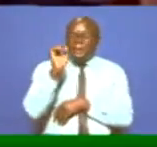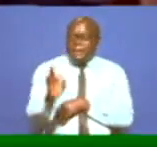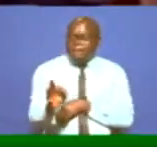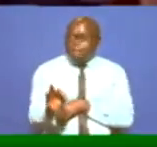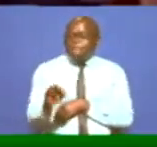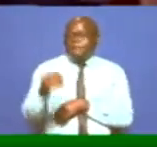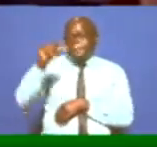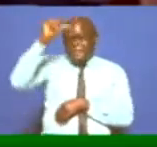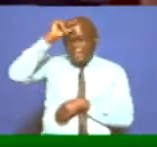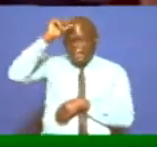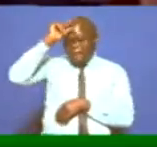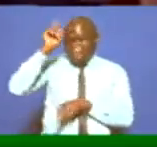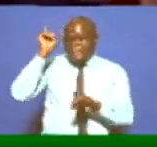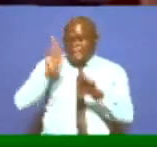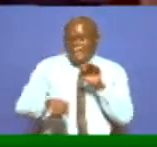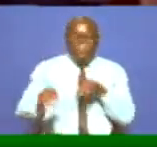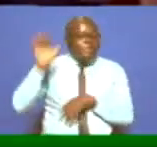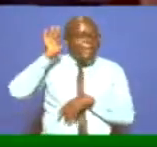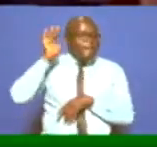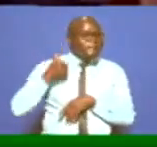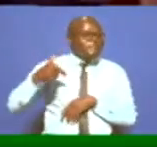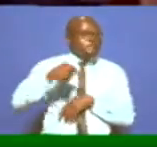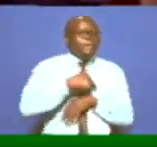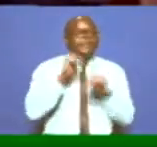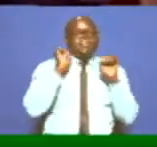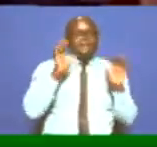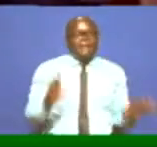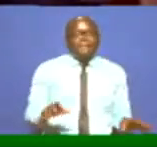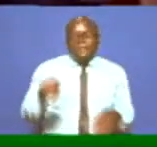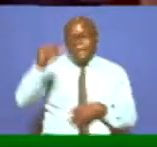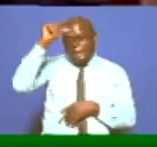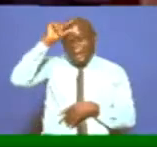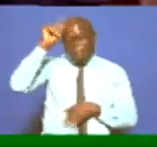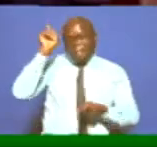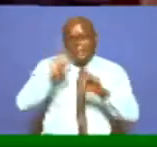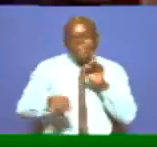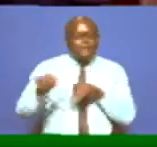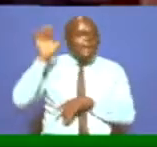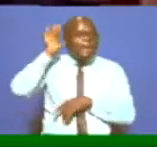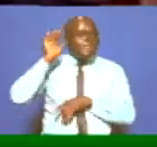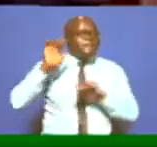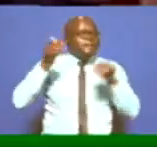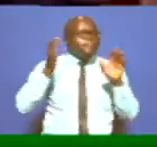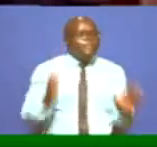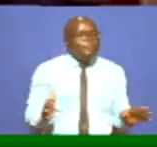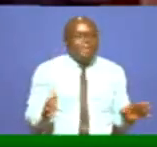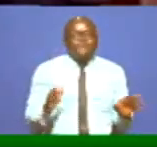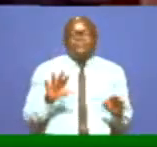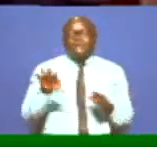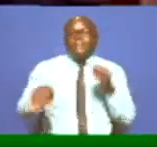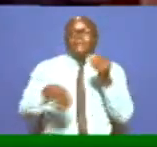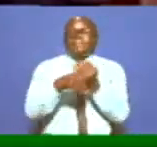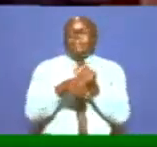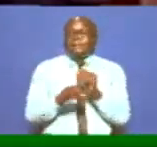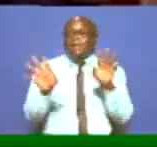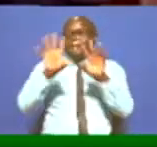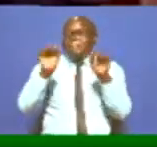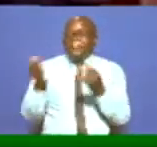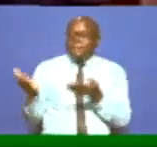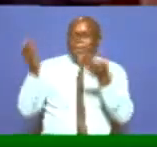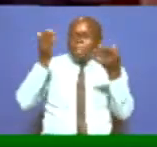government can't listen to us, if this government cannot listen to farmers, the supplement that will be here